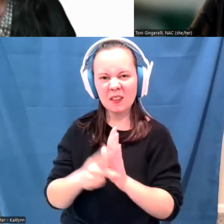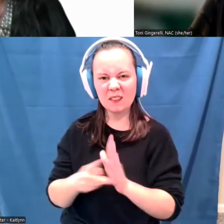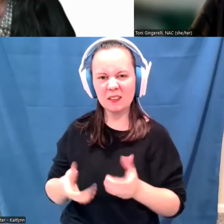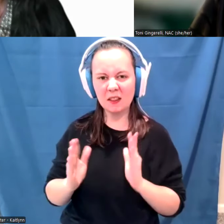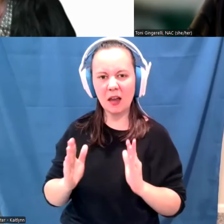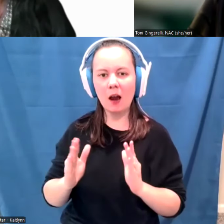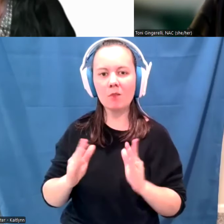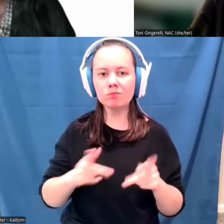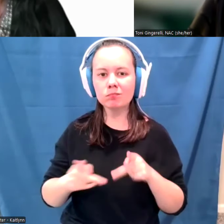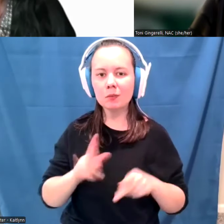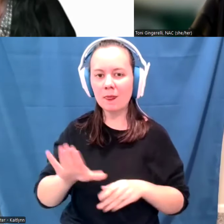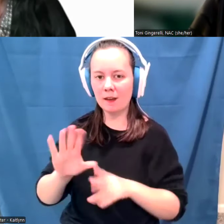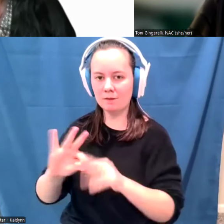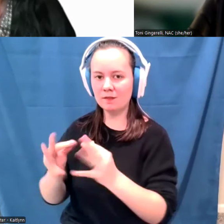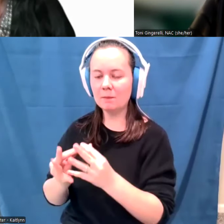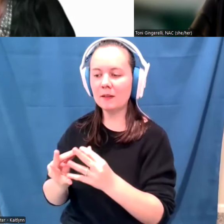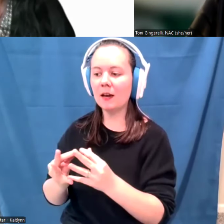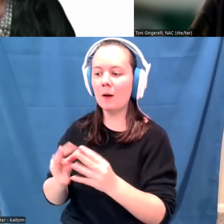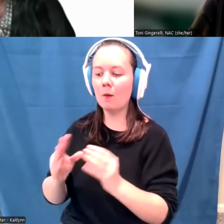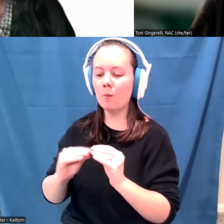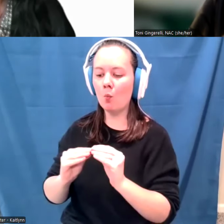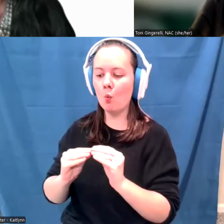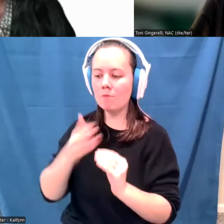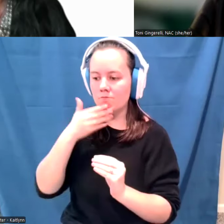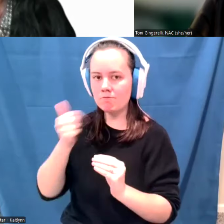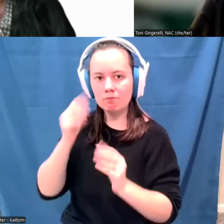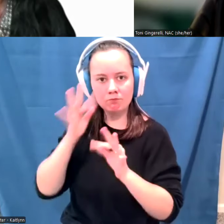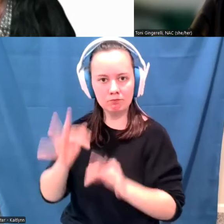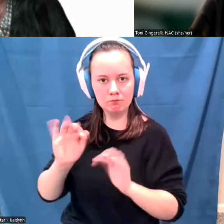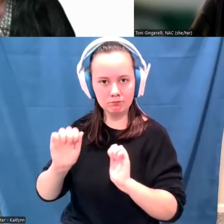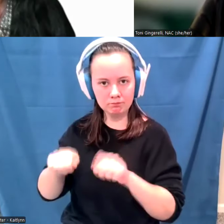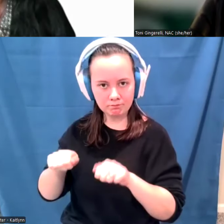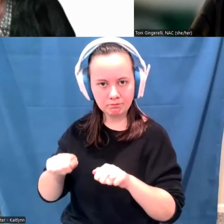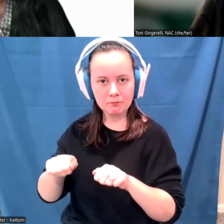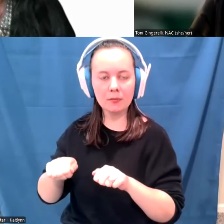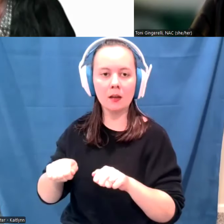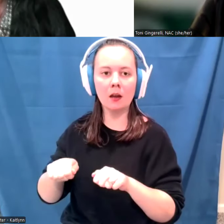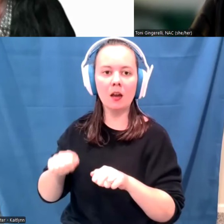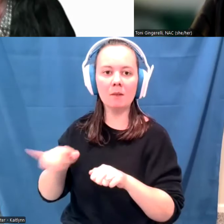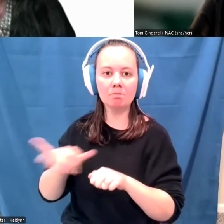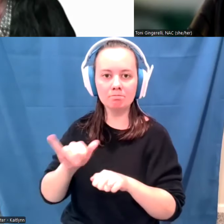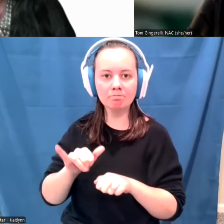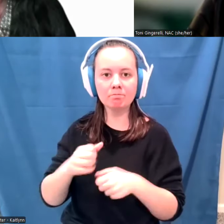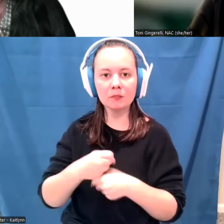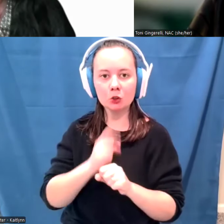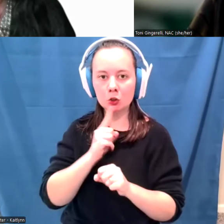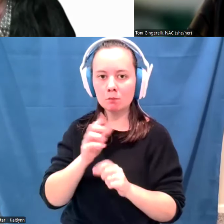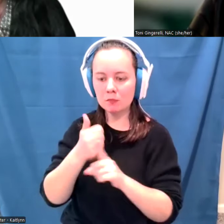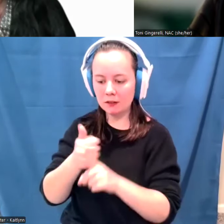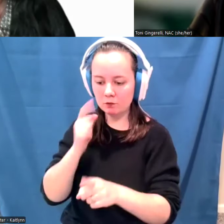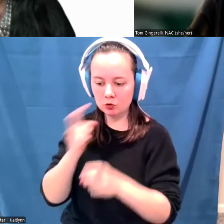and their families to have greater decision-making over their care, and in the same spirit, making sure self-direction programs are